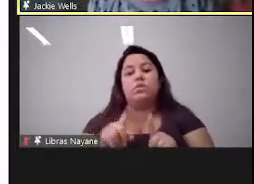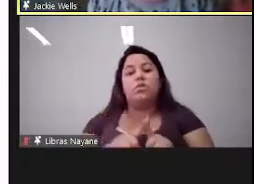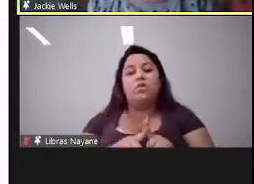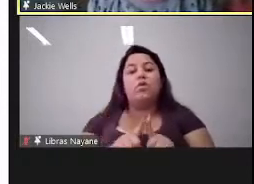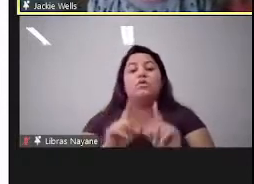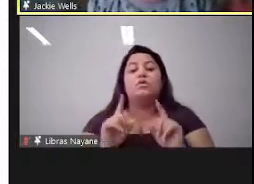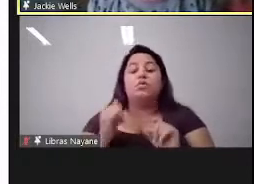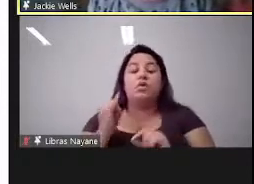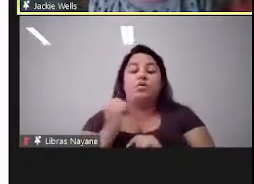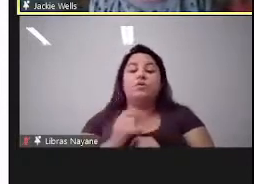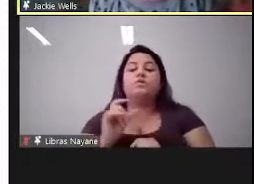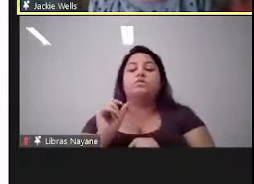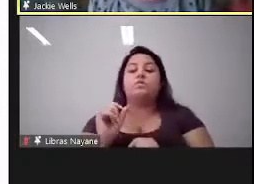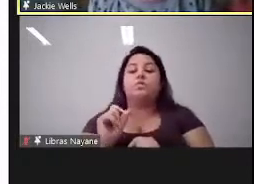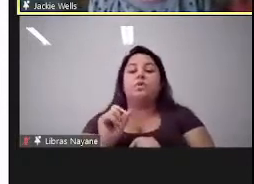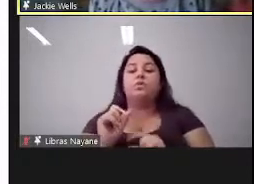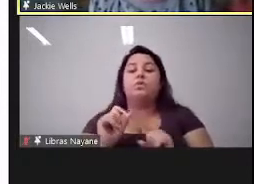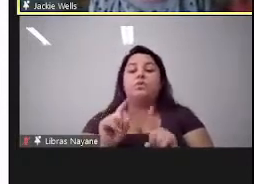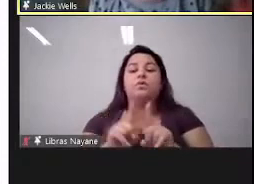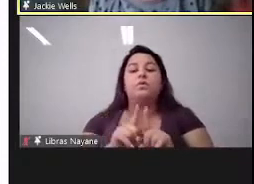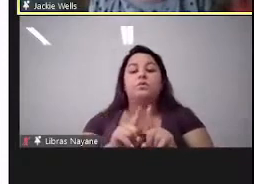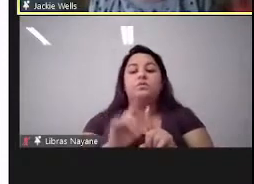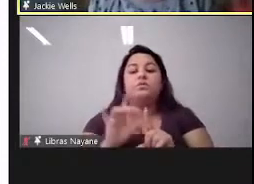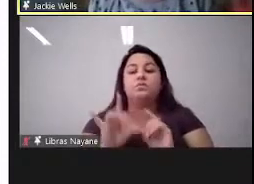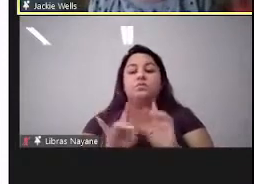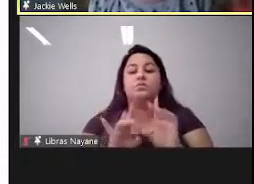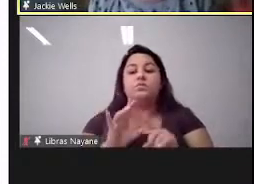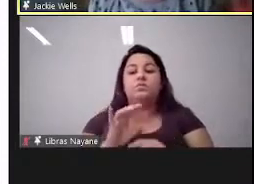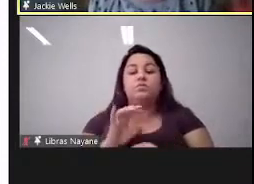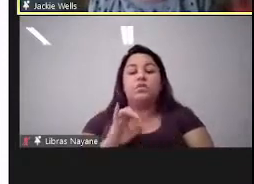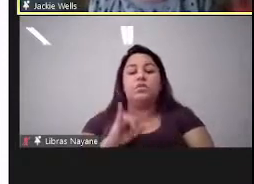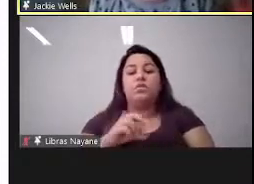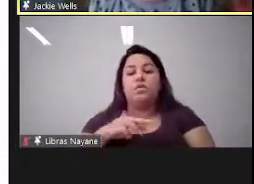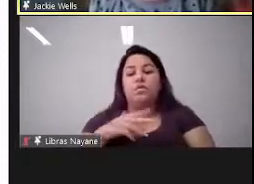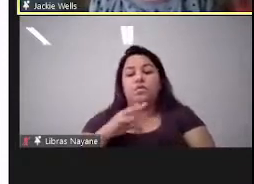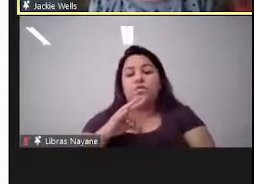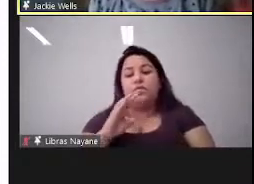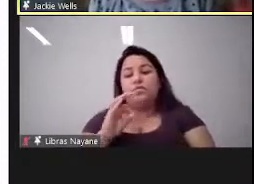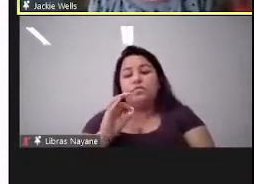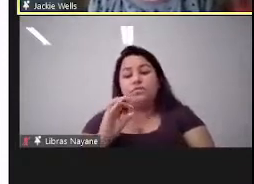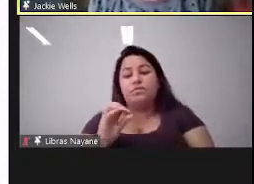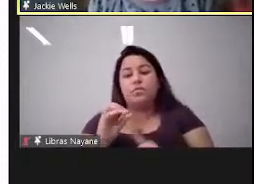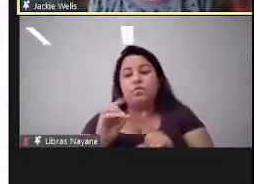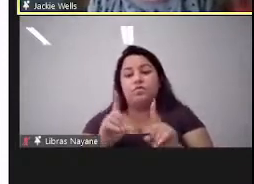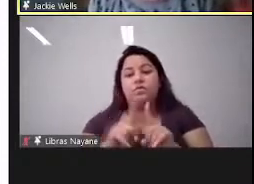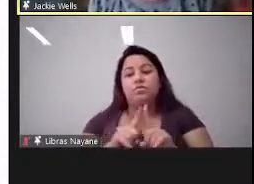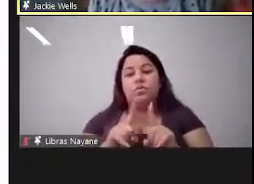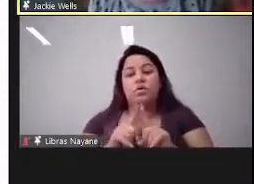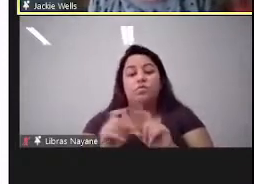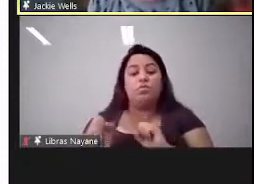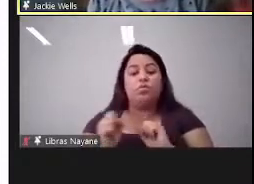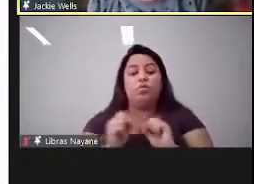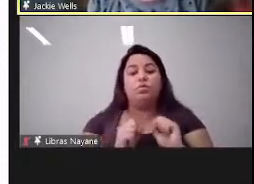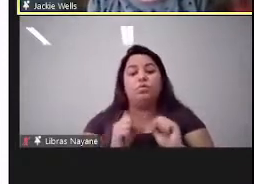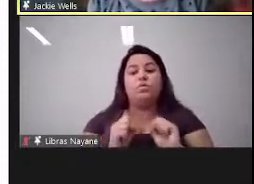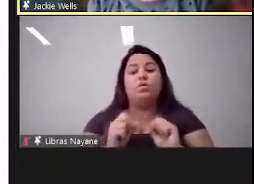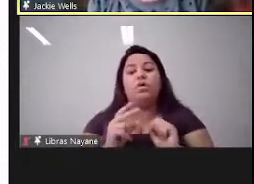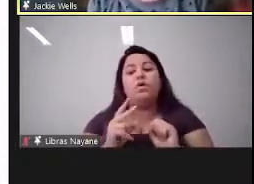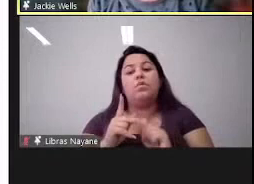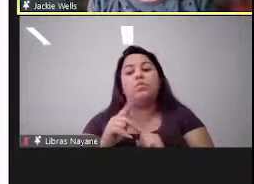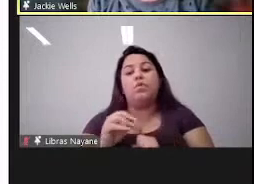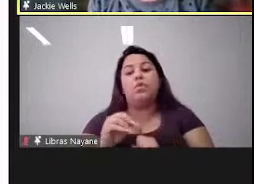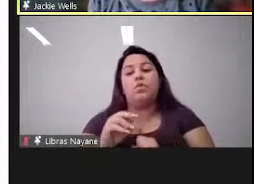and in particular, the impact that could have on savers and implications for schemes